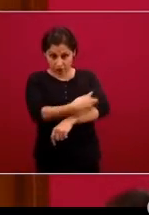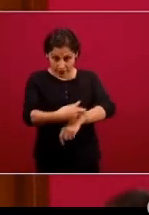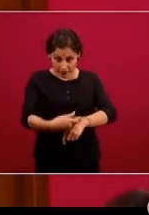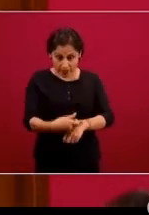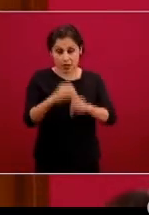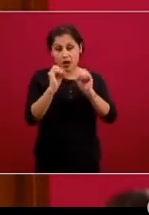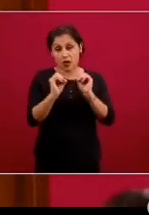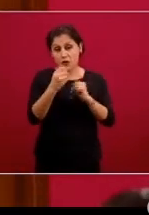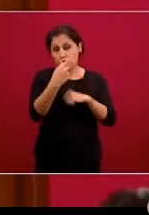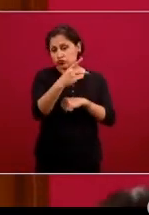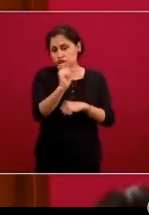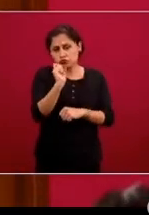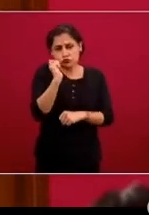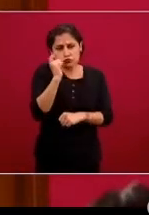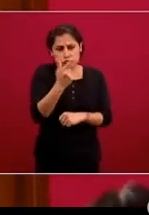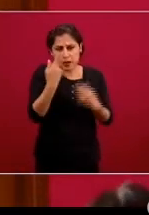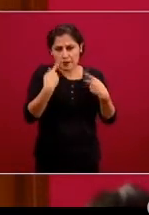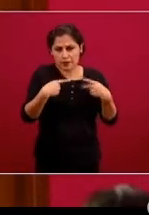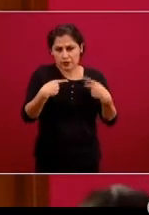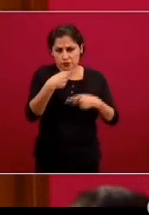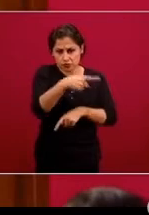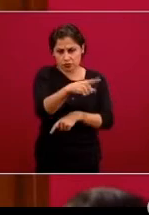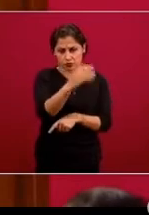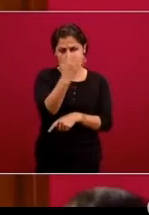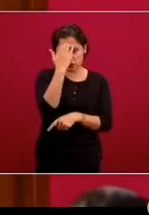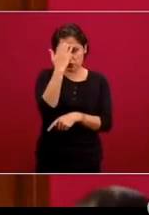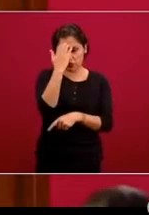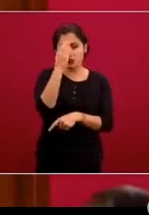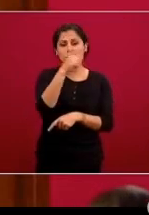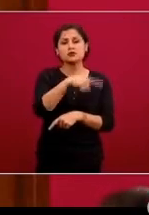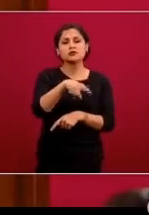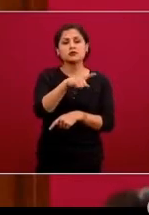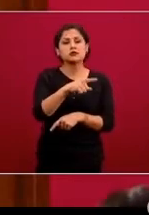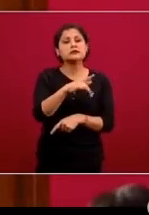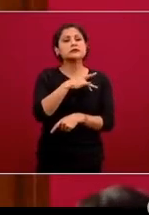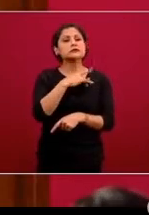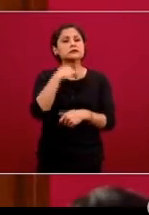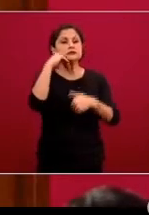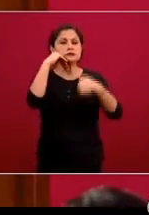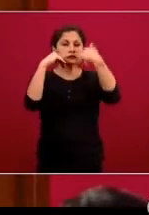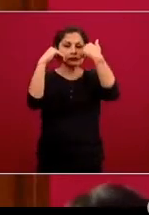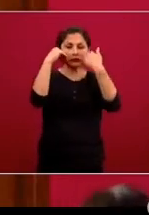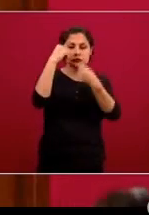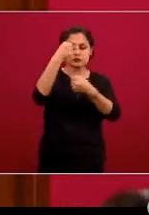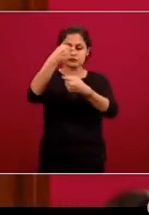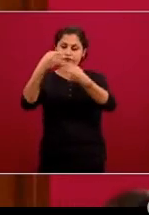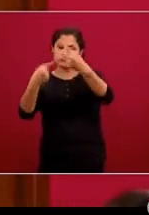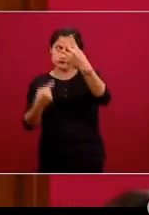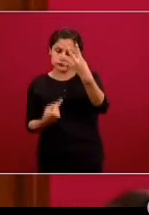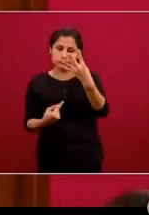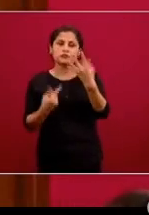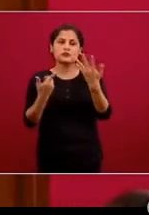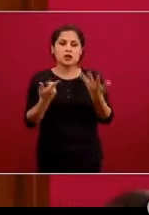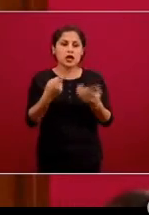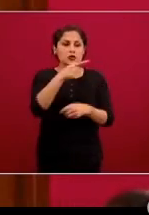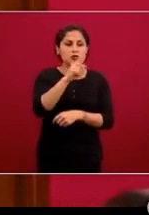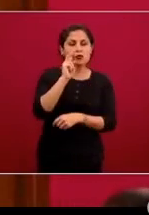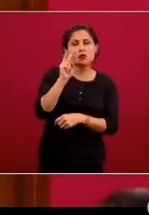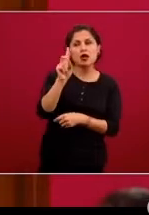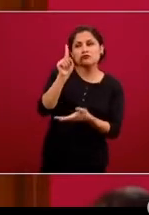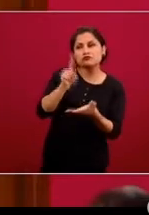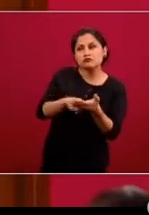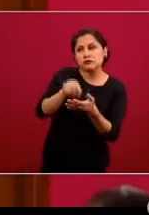bot could ask a little more about the symptoms, little question and answer dialogue going